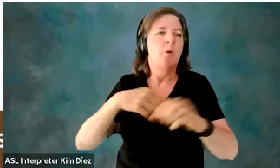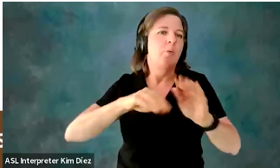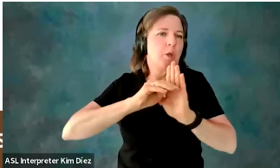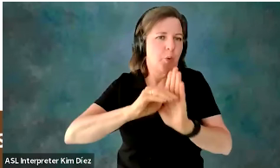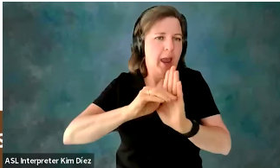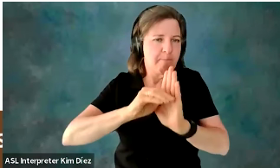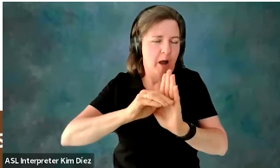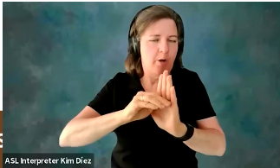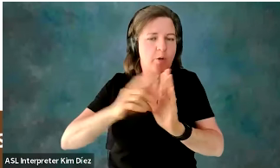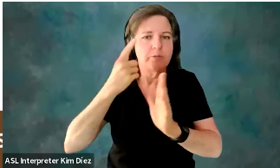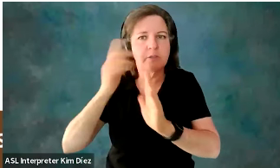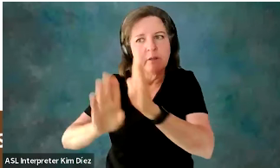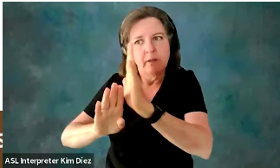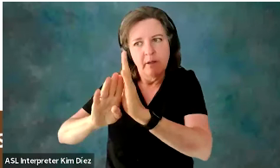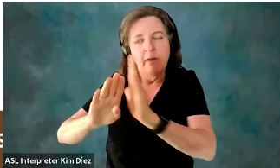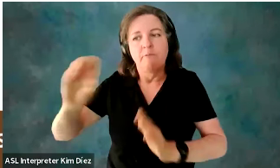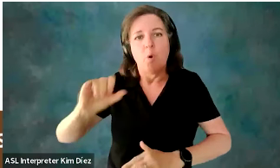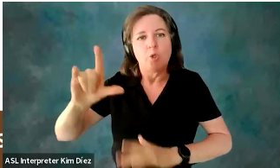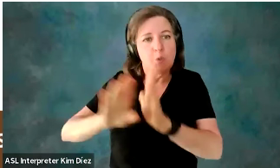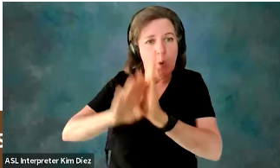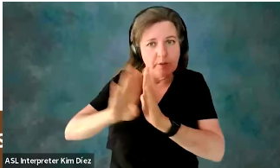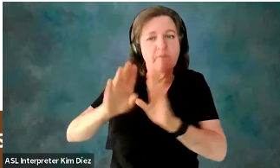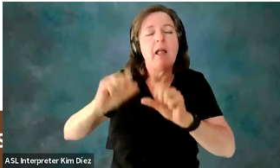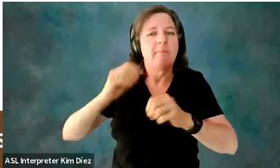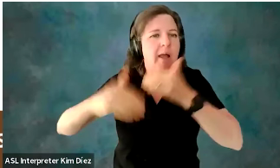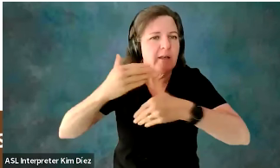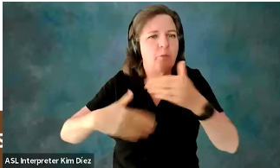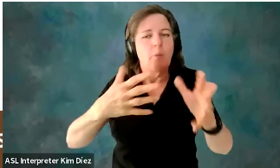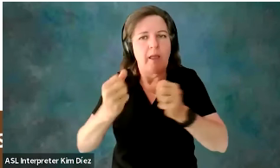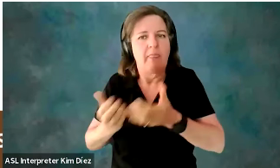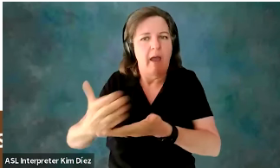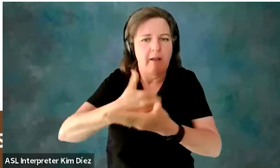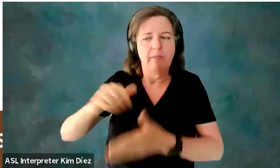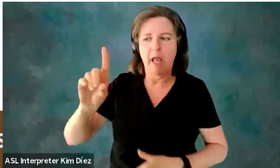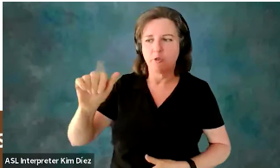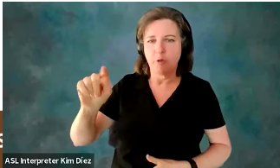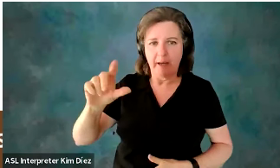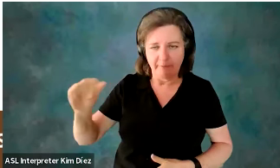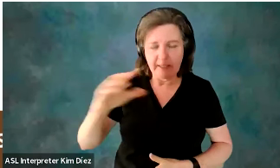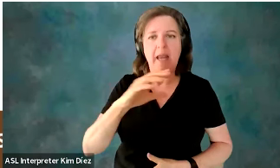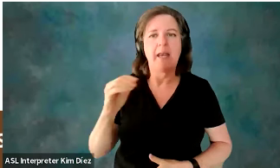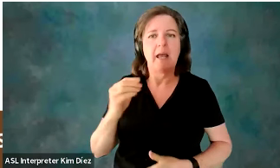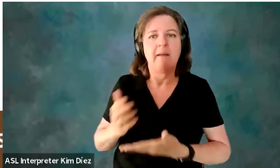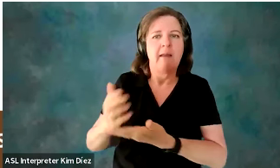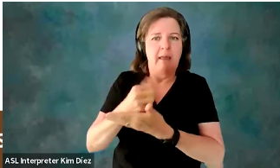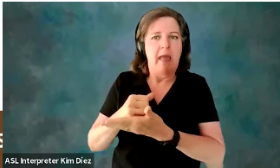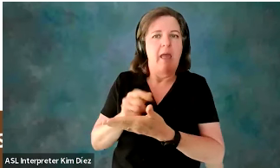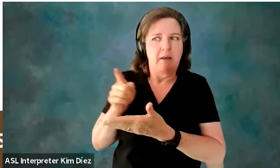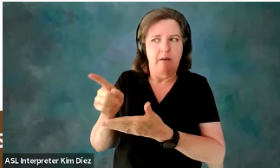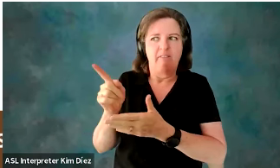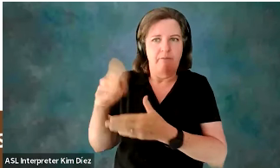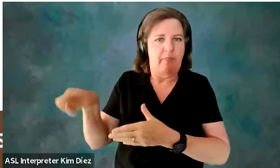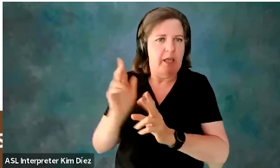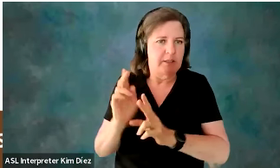for the formation of soil, and we can accelerate the data gathering and the creation of these products. We